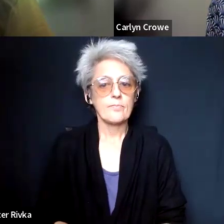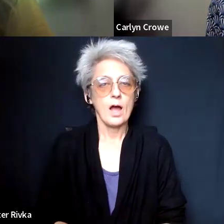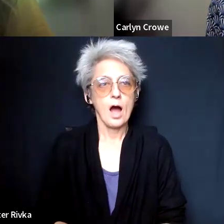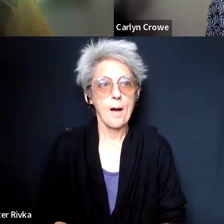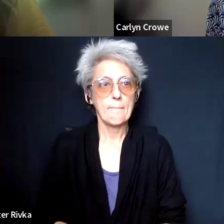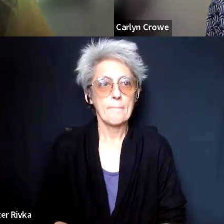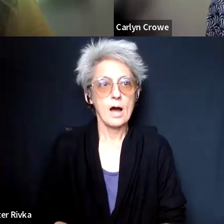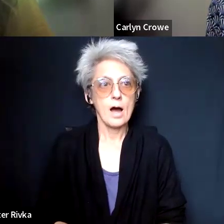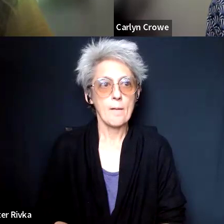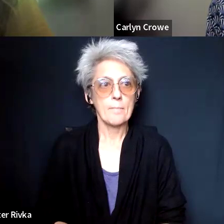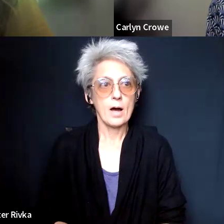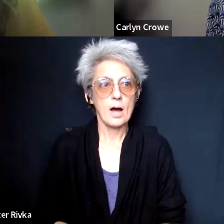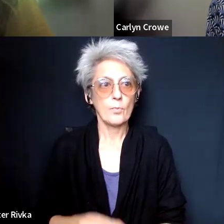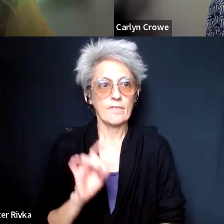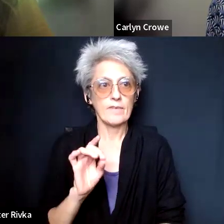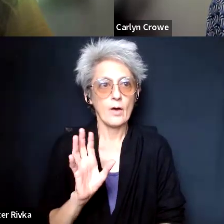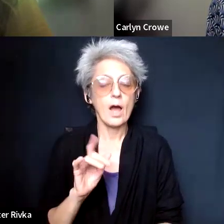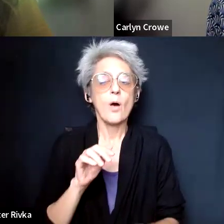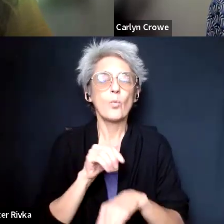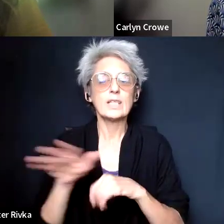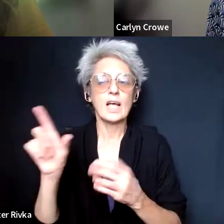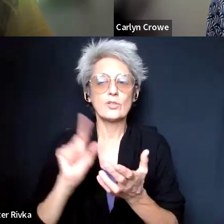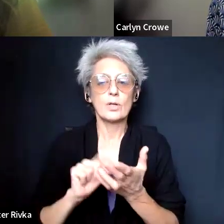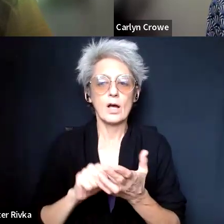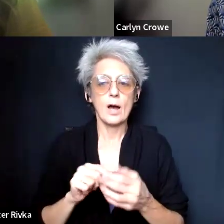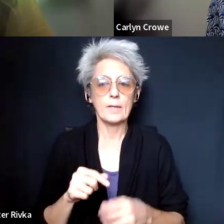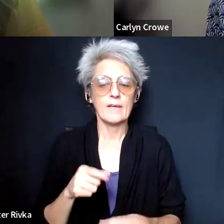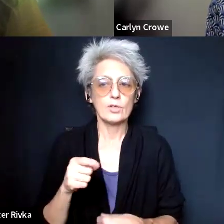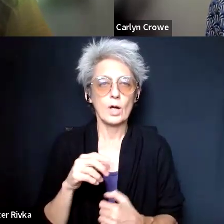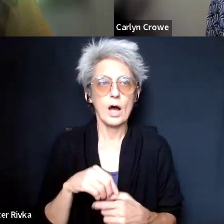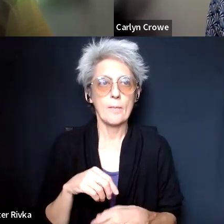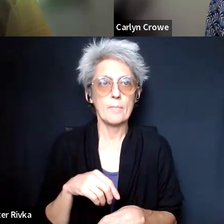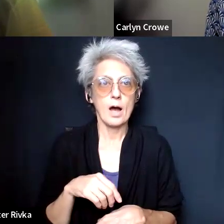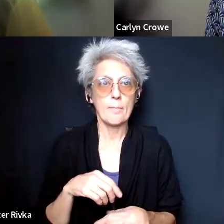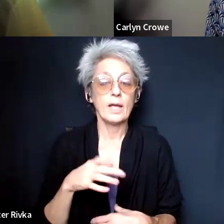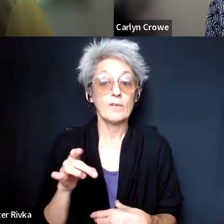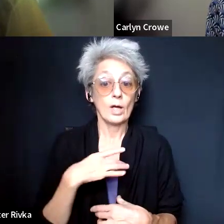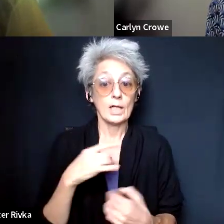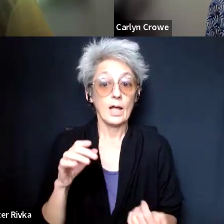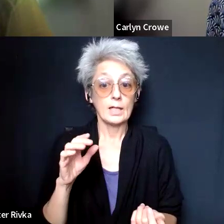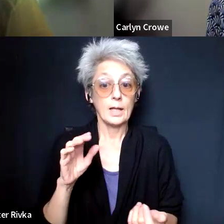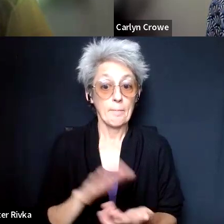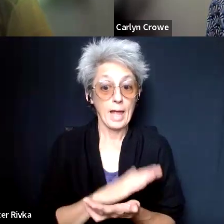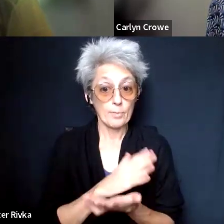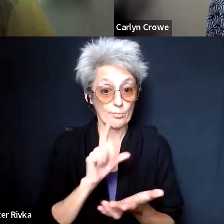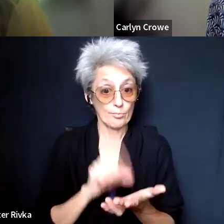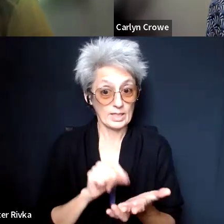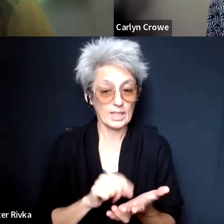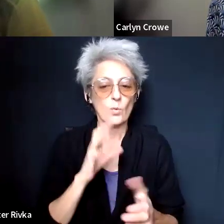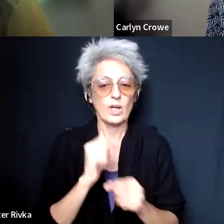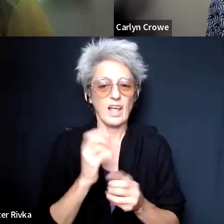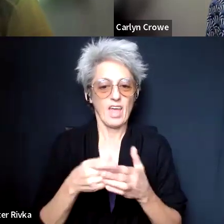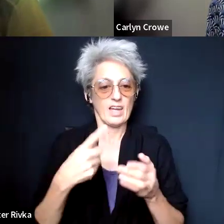send it to the printer. So if you're someone that gets it in printed format, you'll be getting that next week in